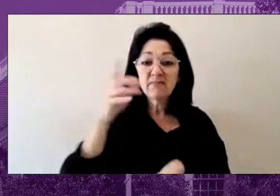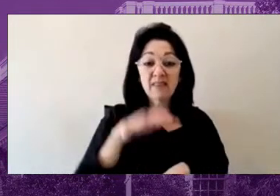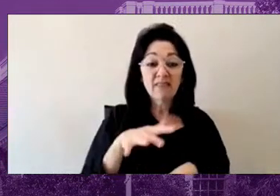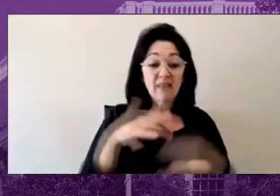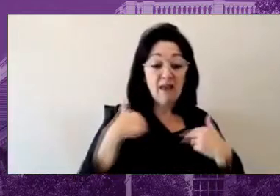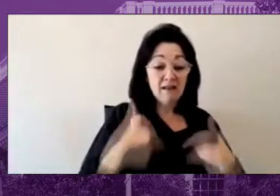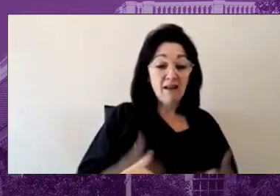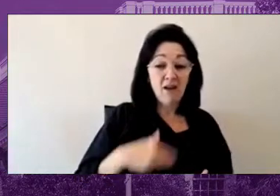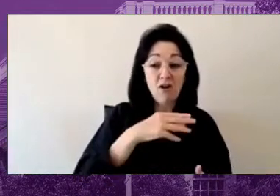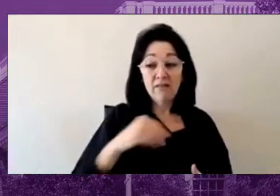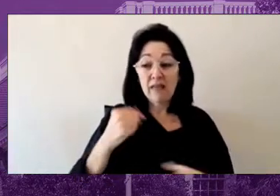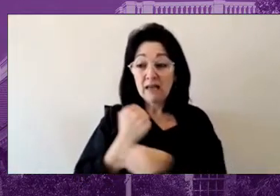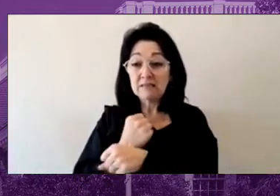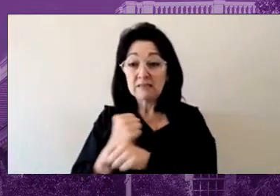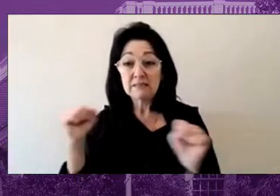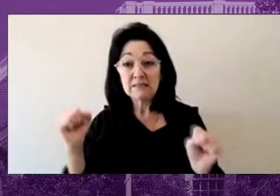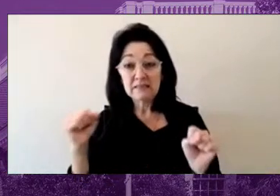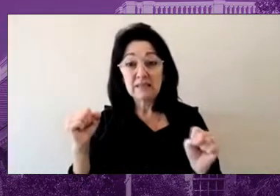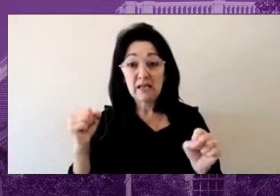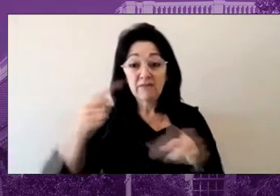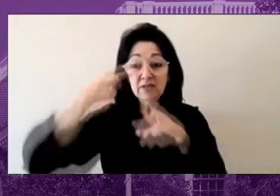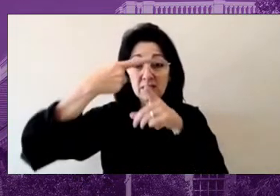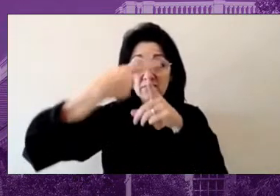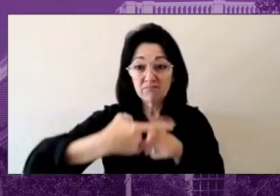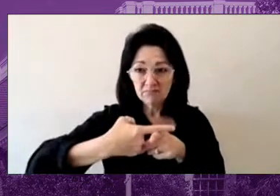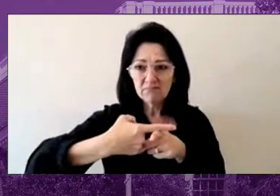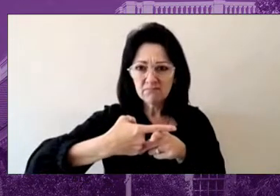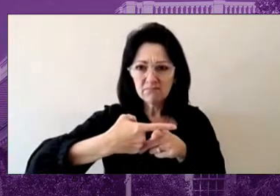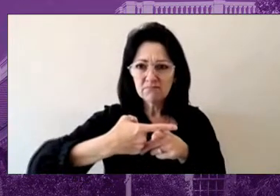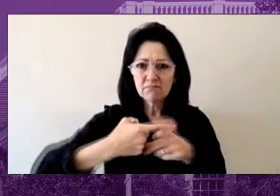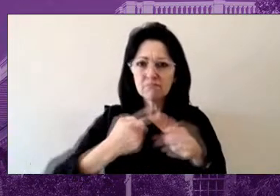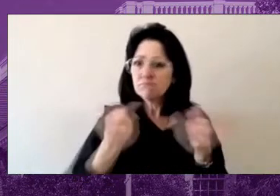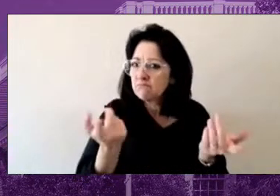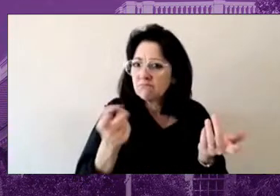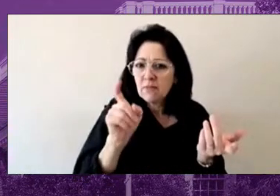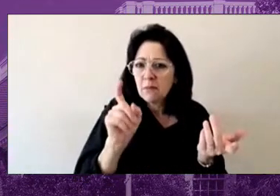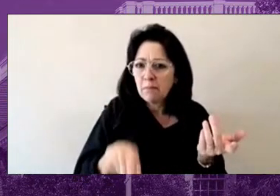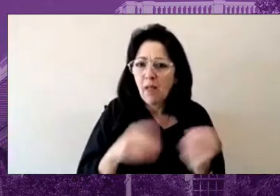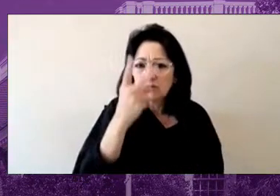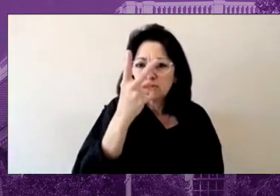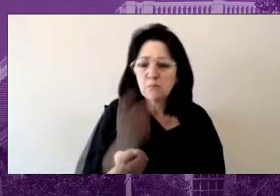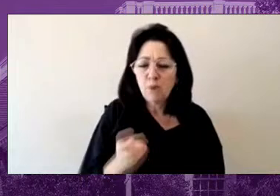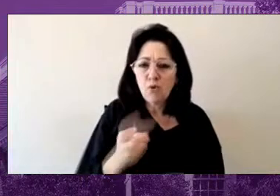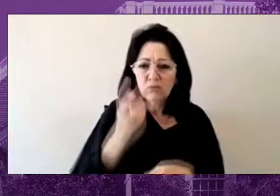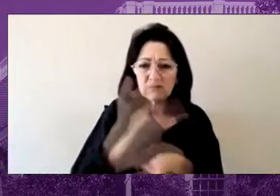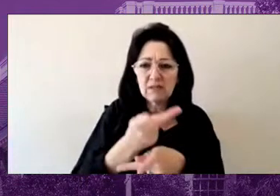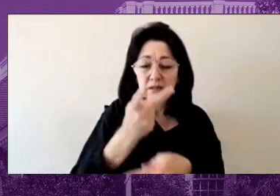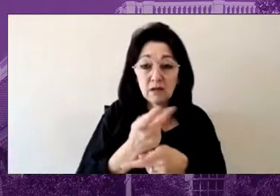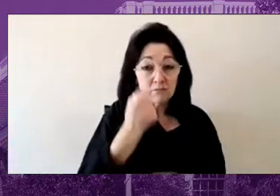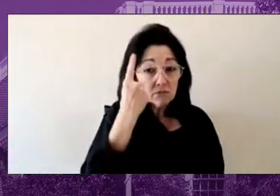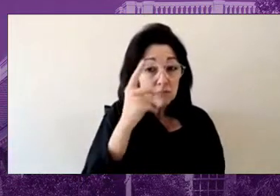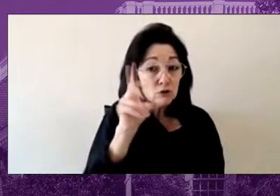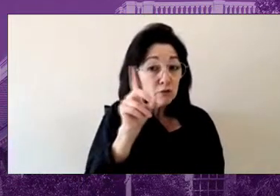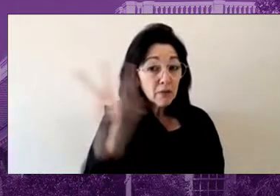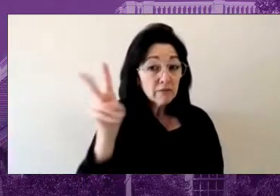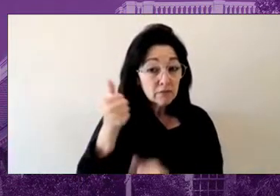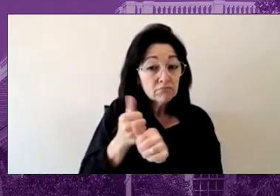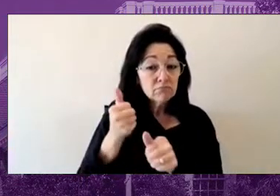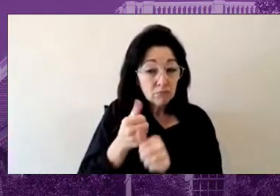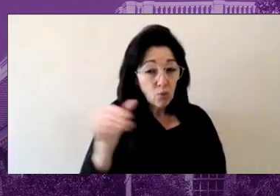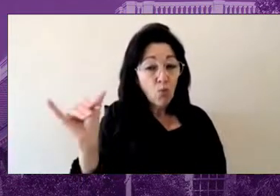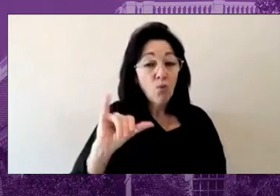Domestic violence is also a public health crisis. Intimate partner violence